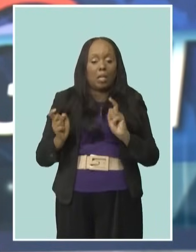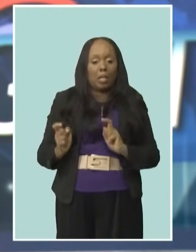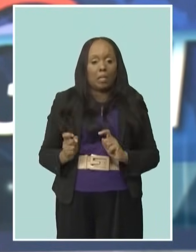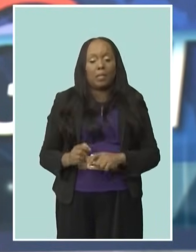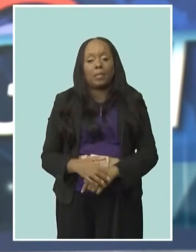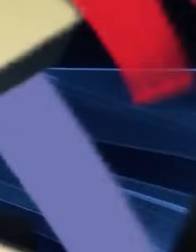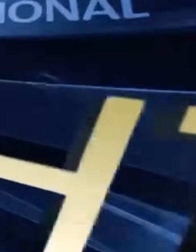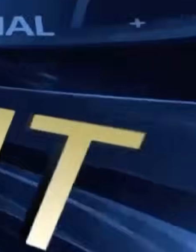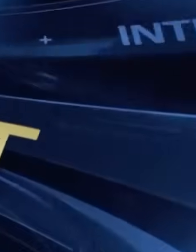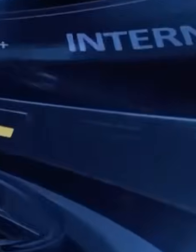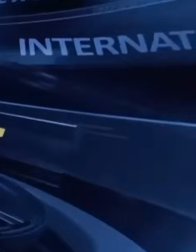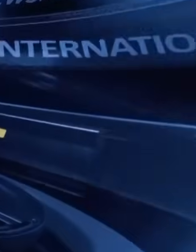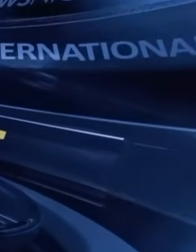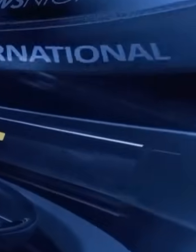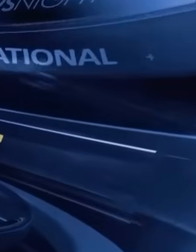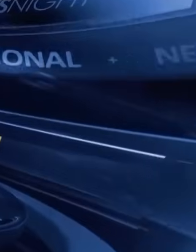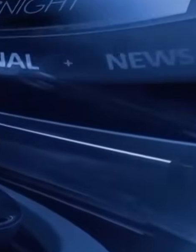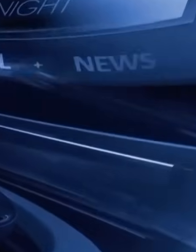bill.